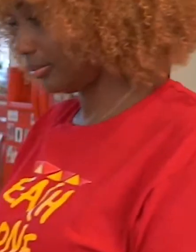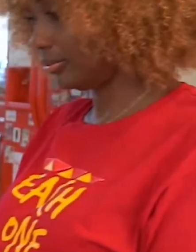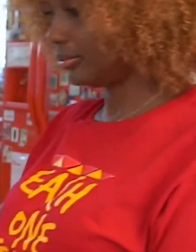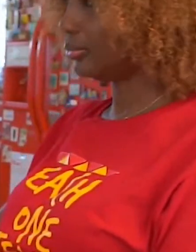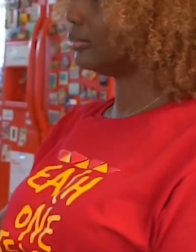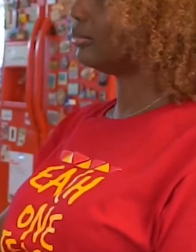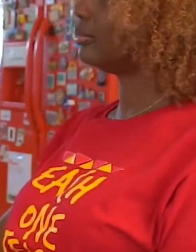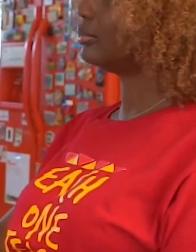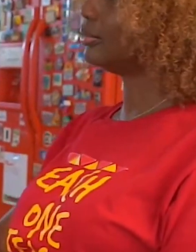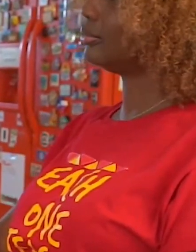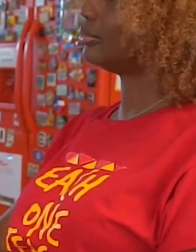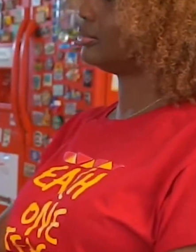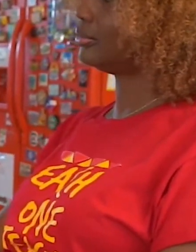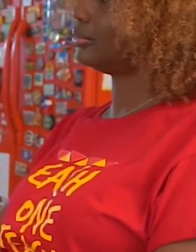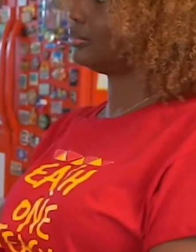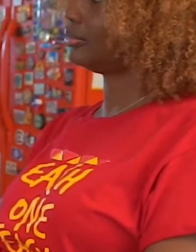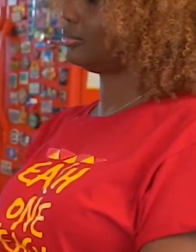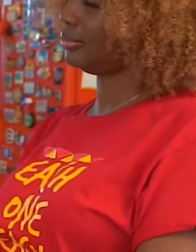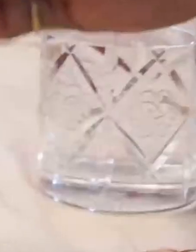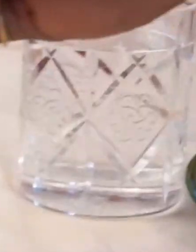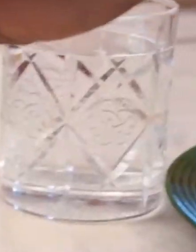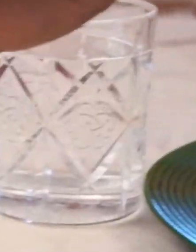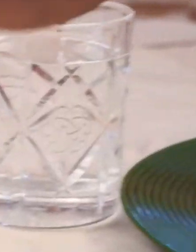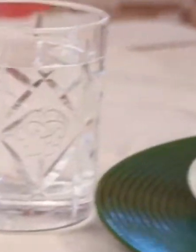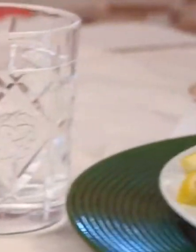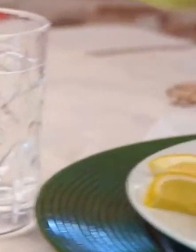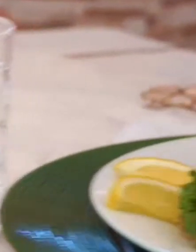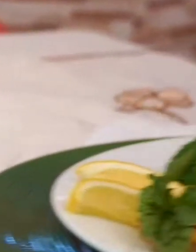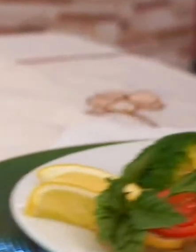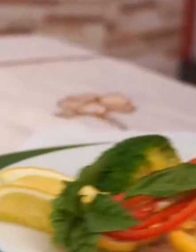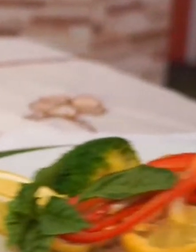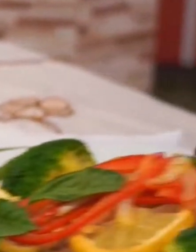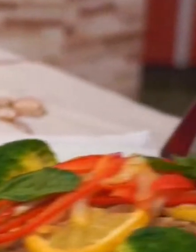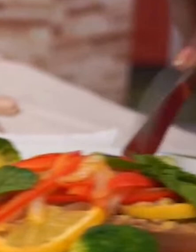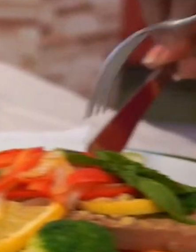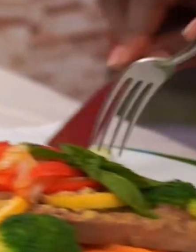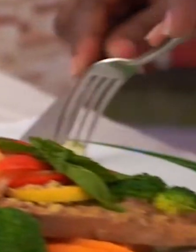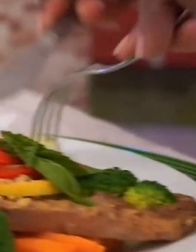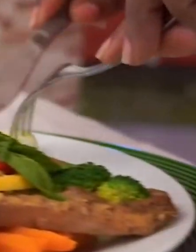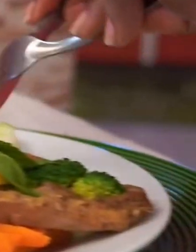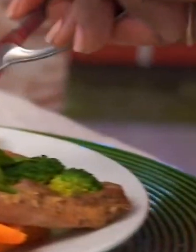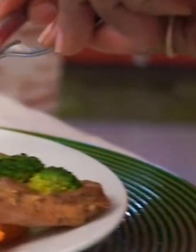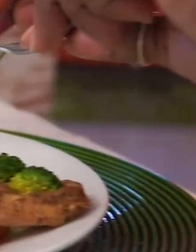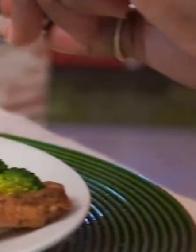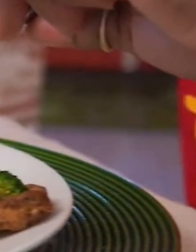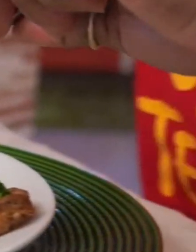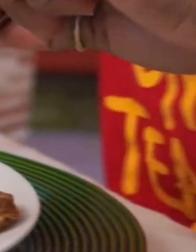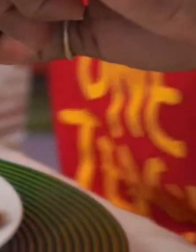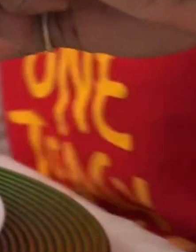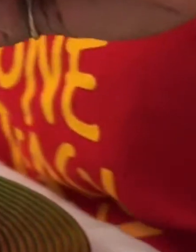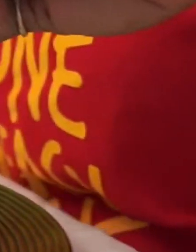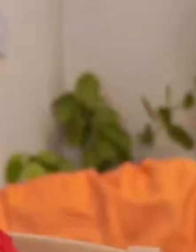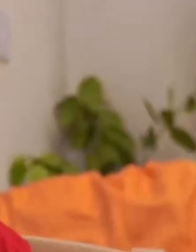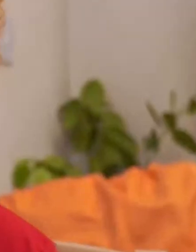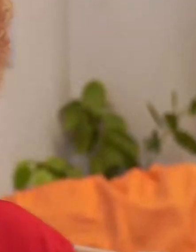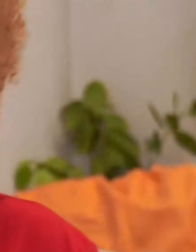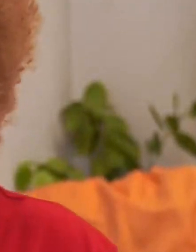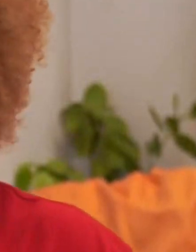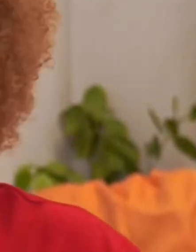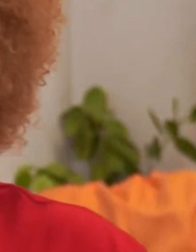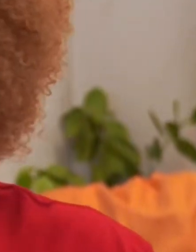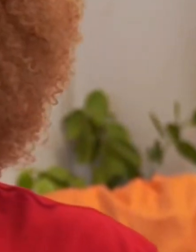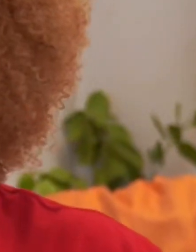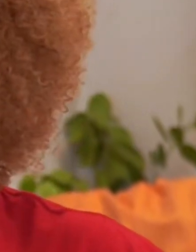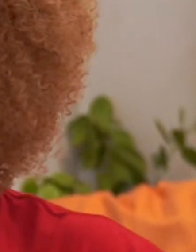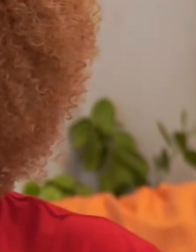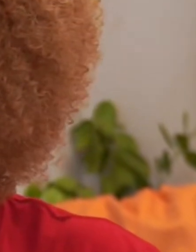so stressful. Just let me enjoy myself. Vegetables are high in vitamins, minerals, and fiber to help maintain your weight